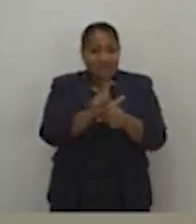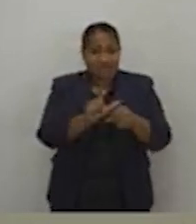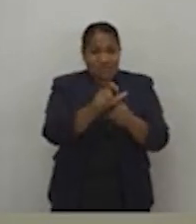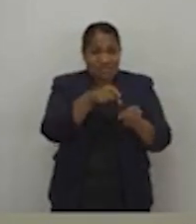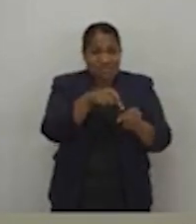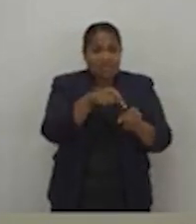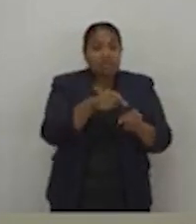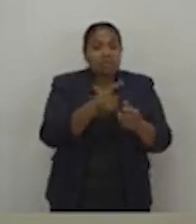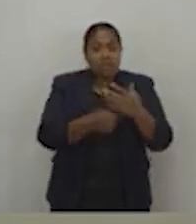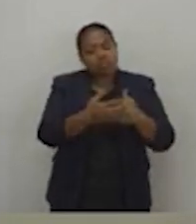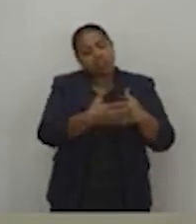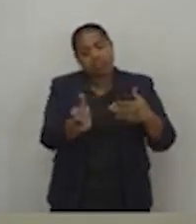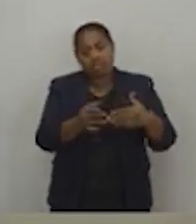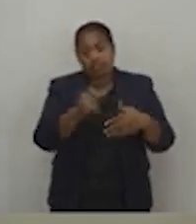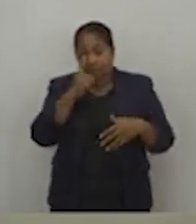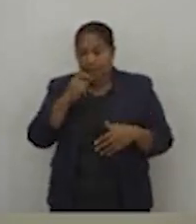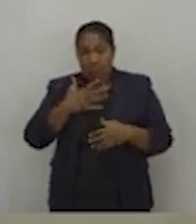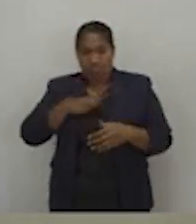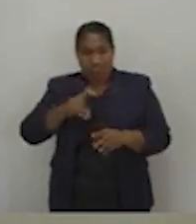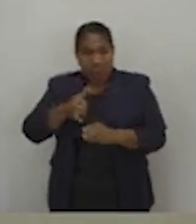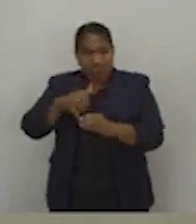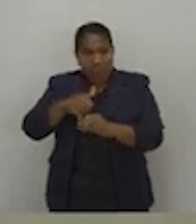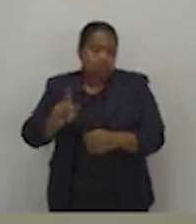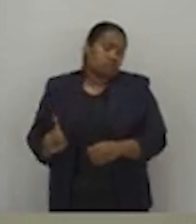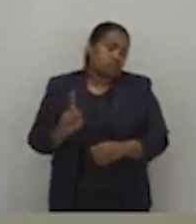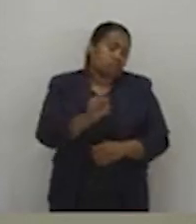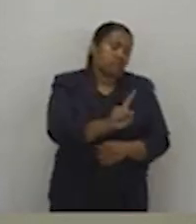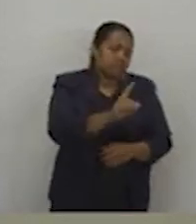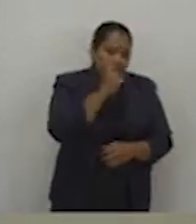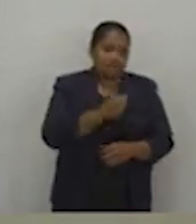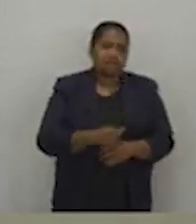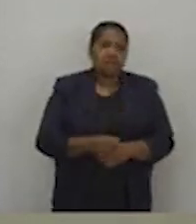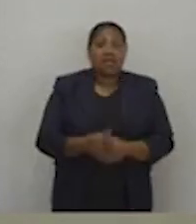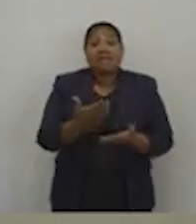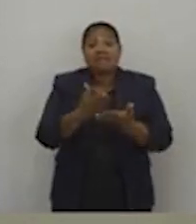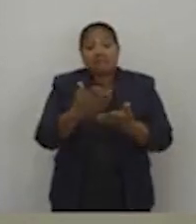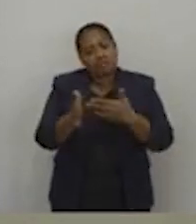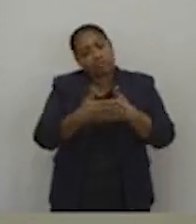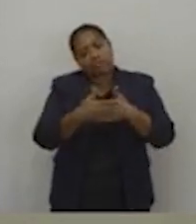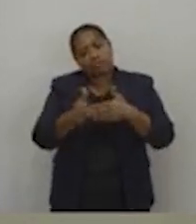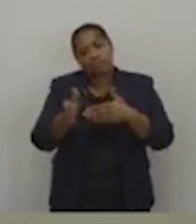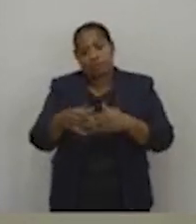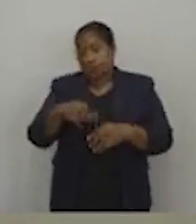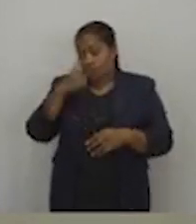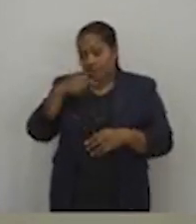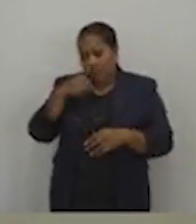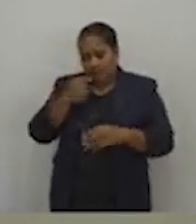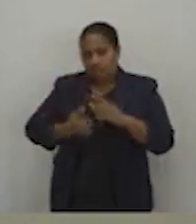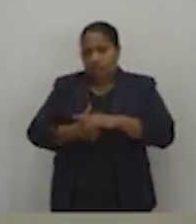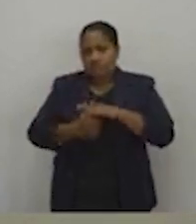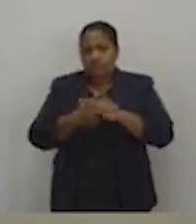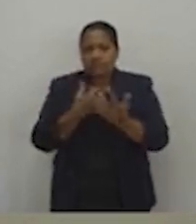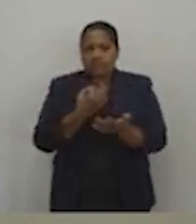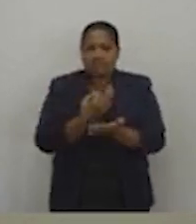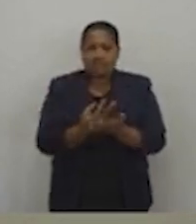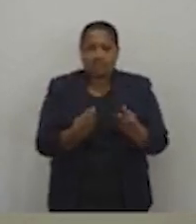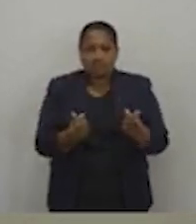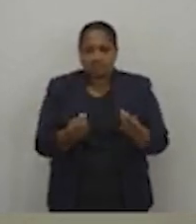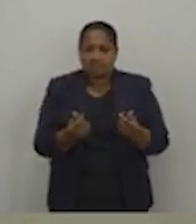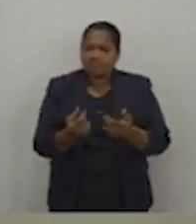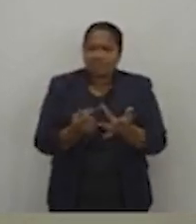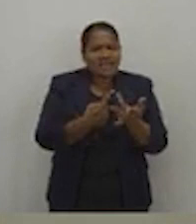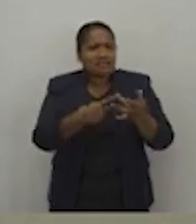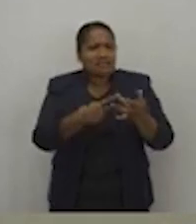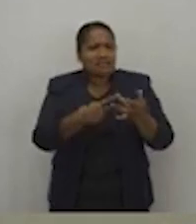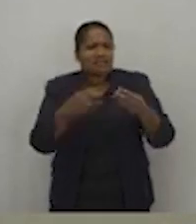can get medicine. FNPF can open so that people can access funds. Other businesses, such